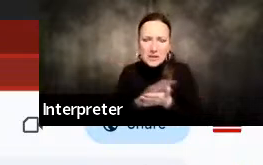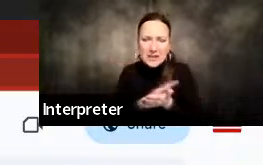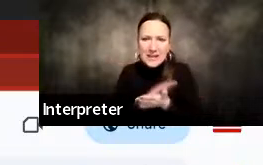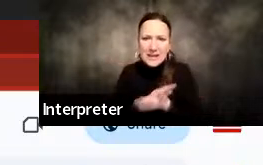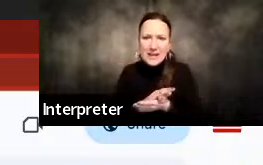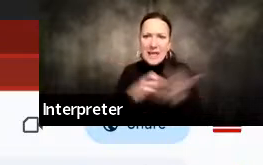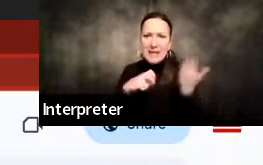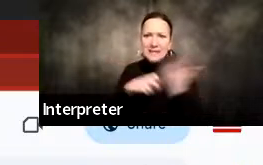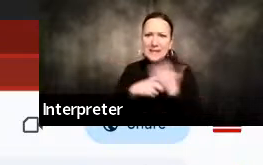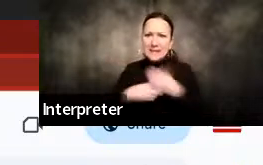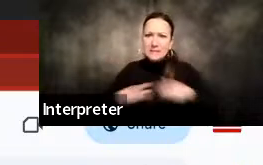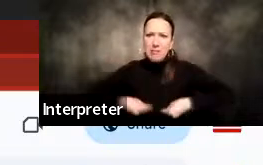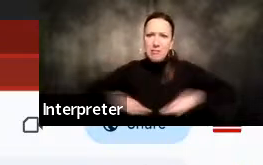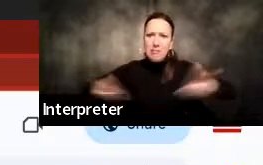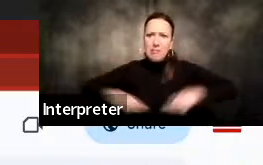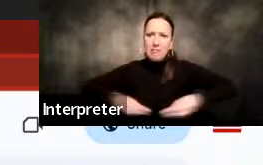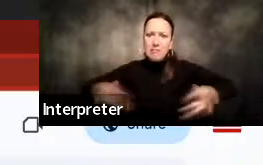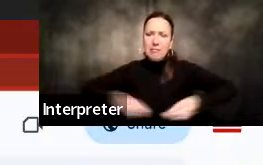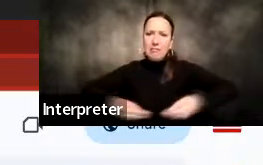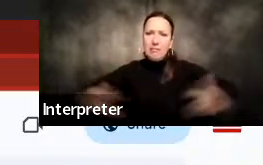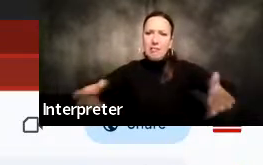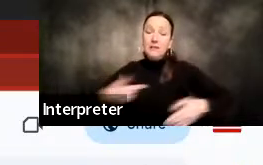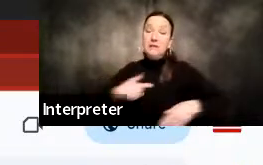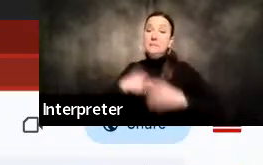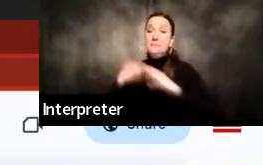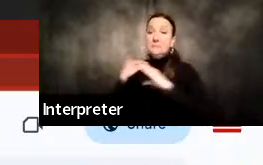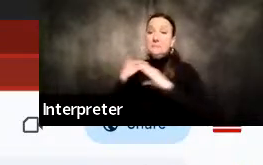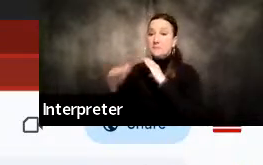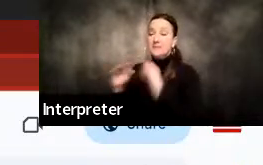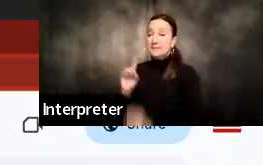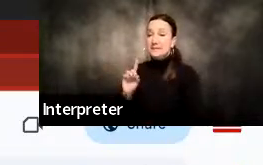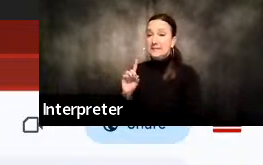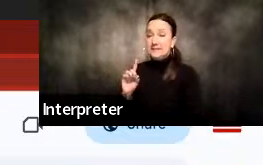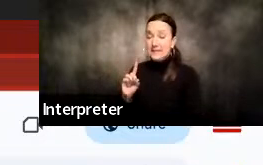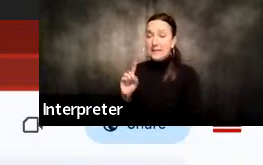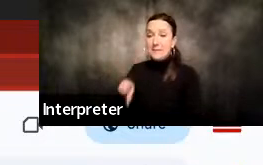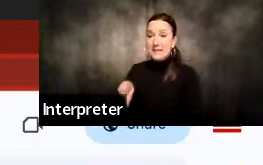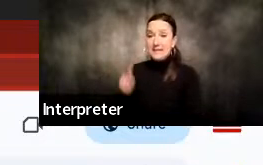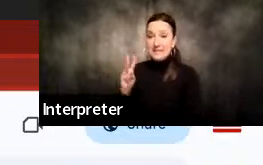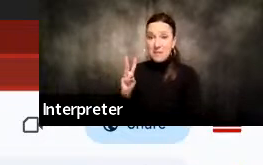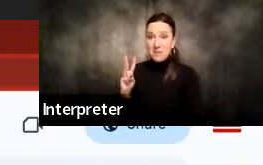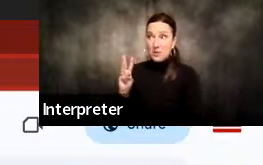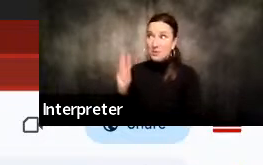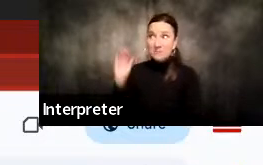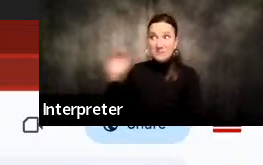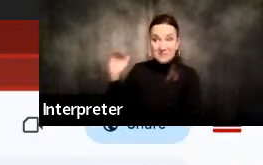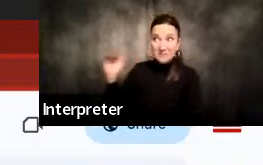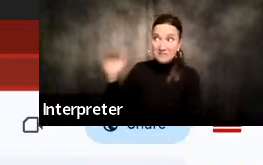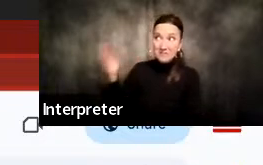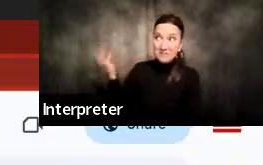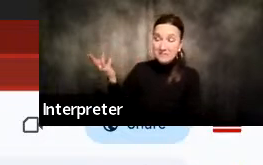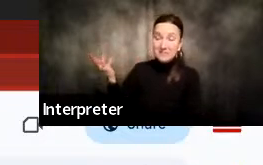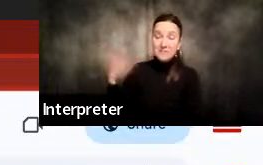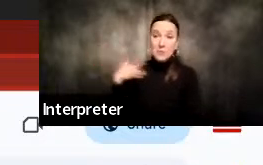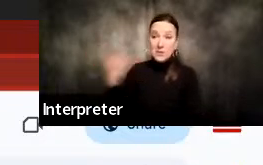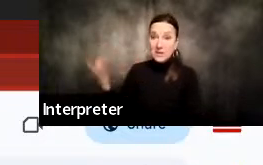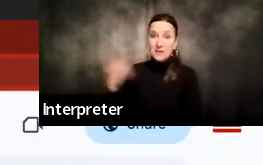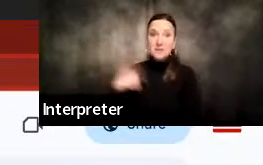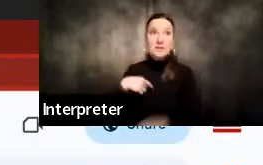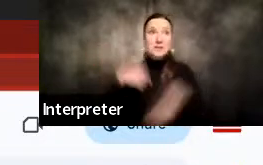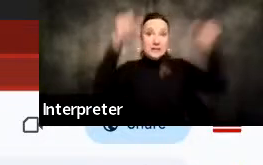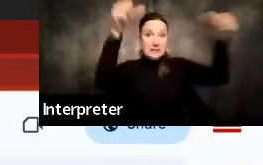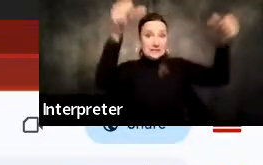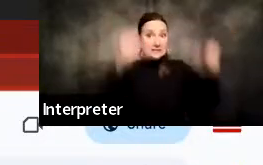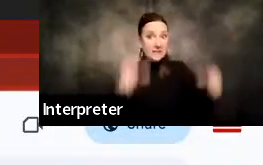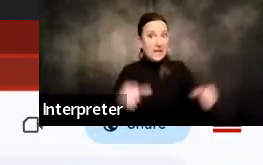sent an email to DPW about it. They said that the signs are